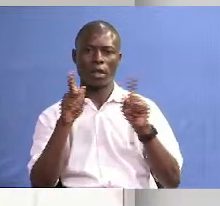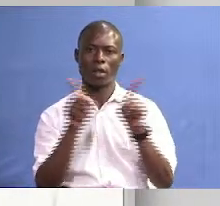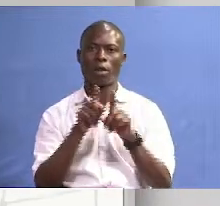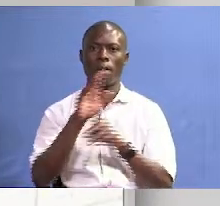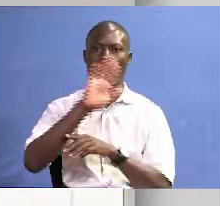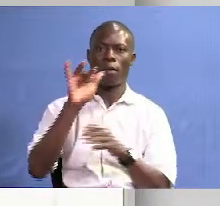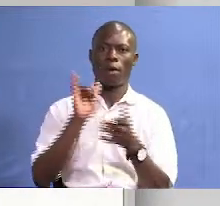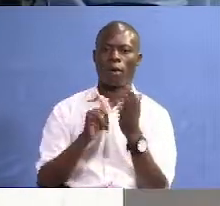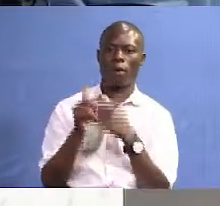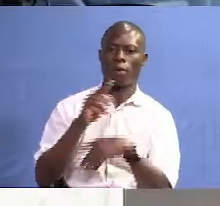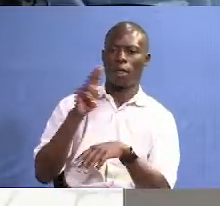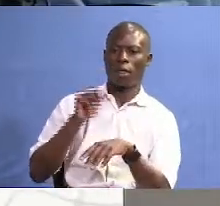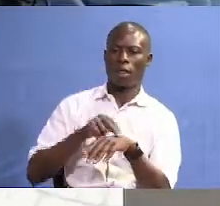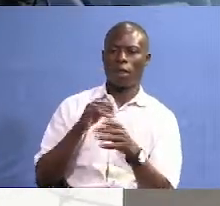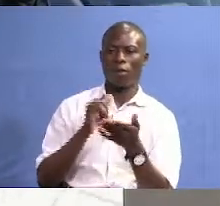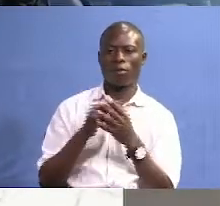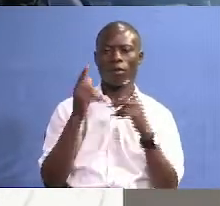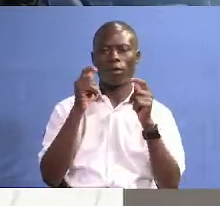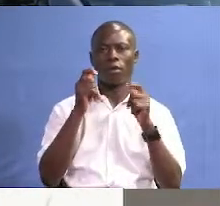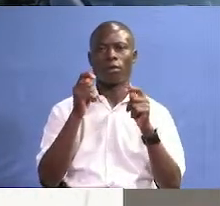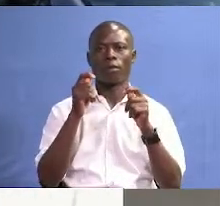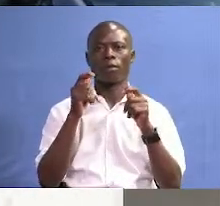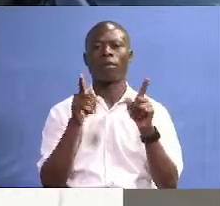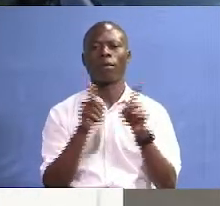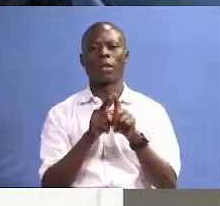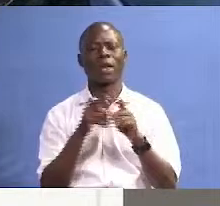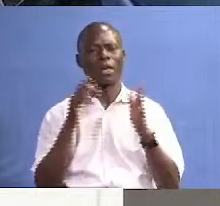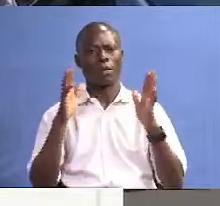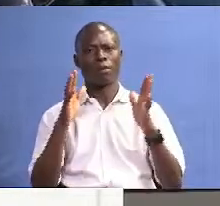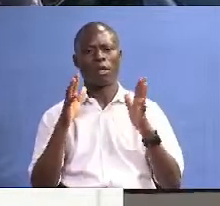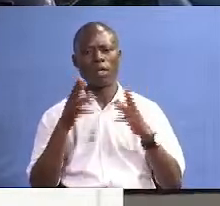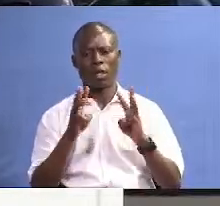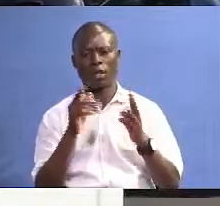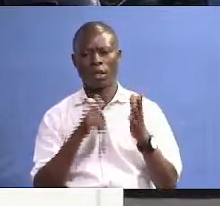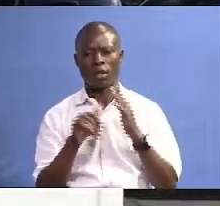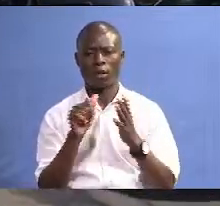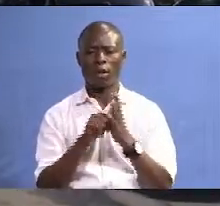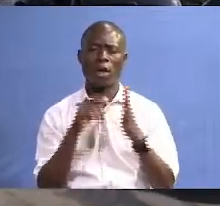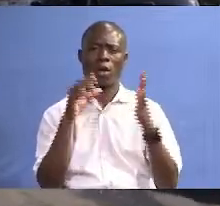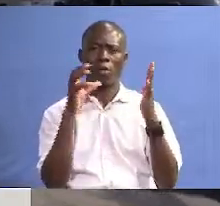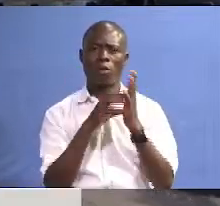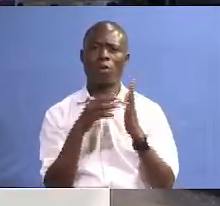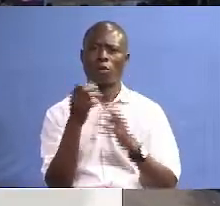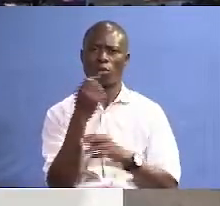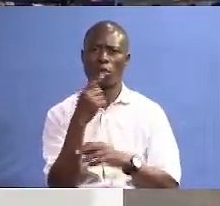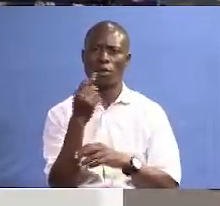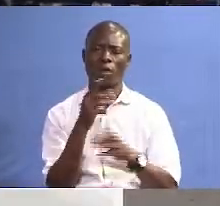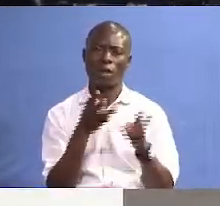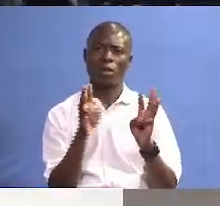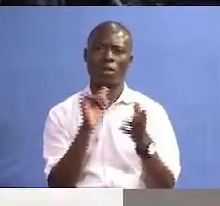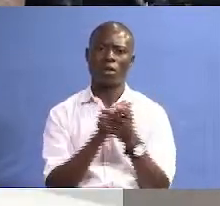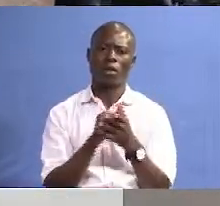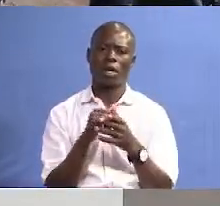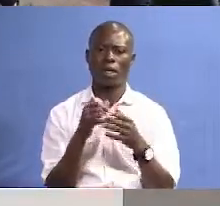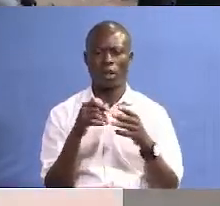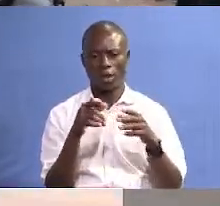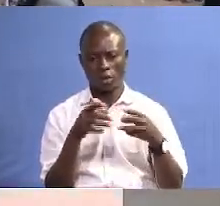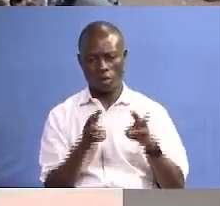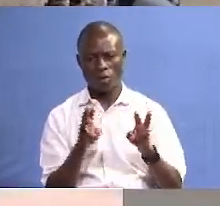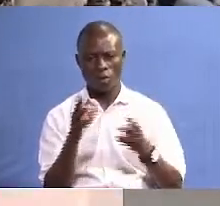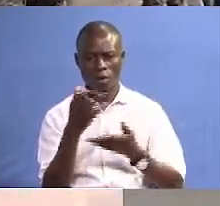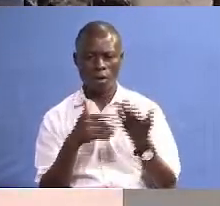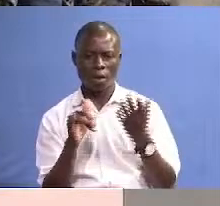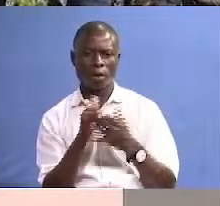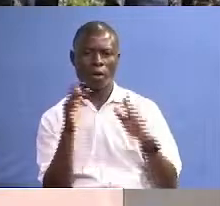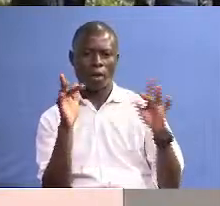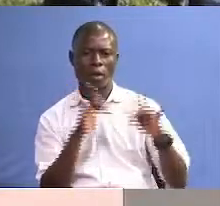for her inaction in ending the strike. A major issue with the medics was the posting of medical interns, a situation that has yet to be